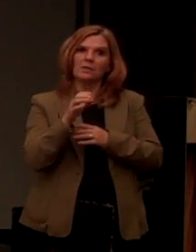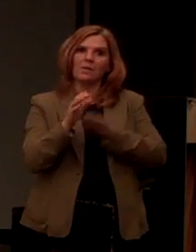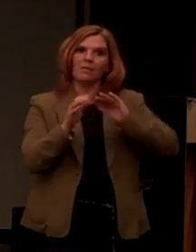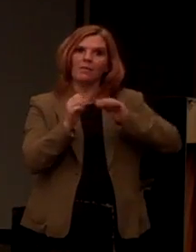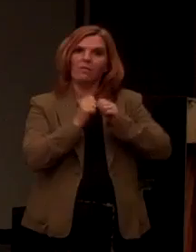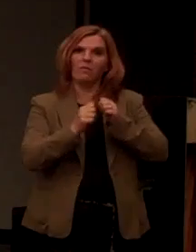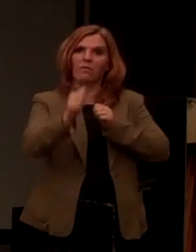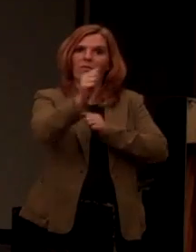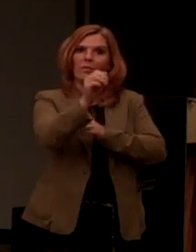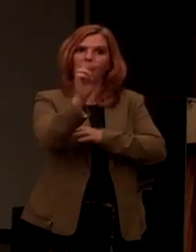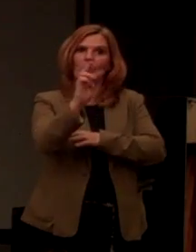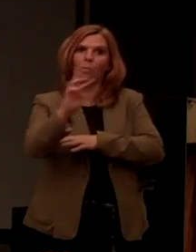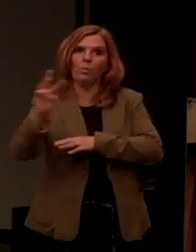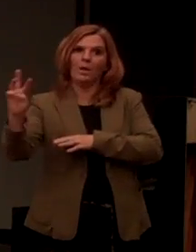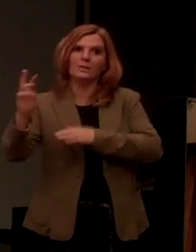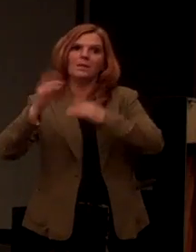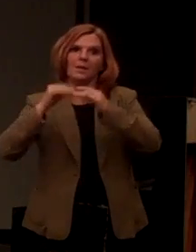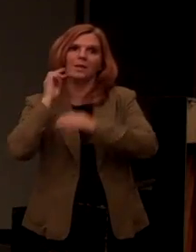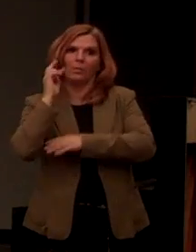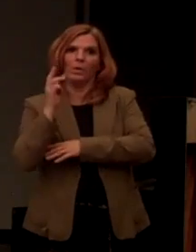west than Wheeling.